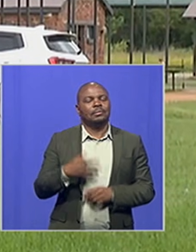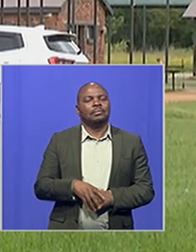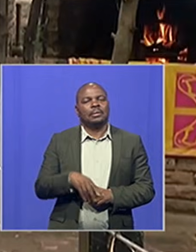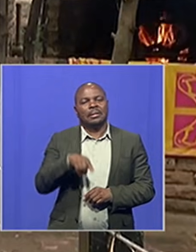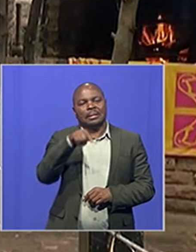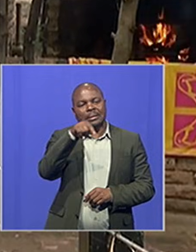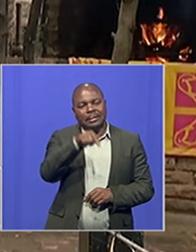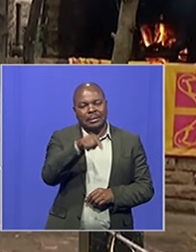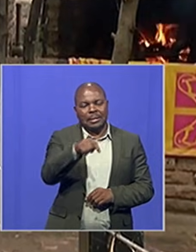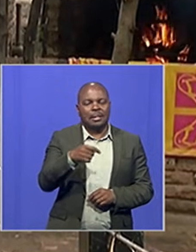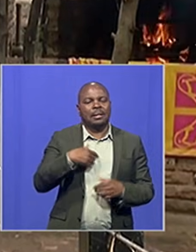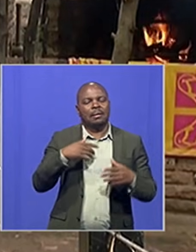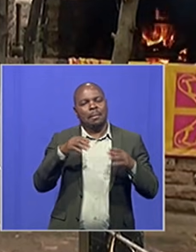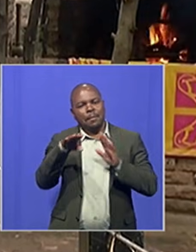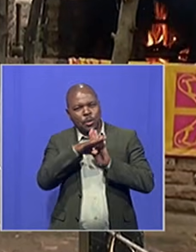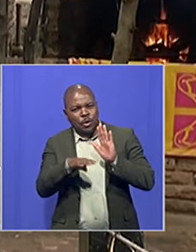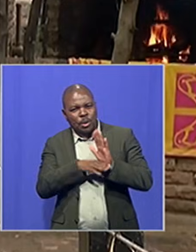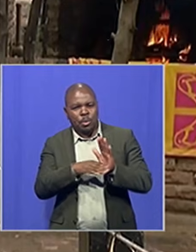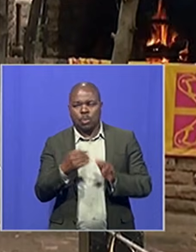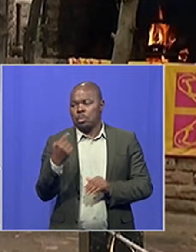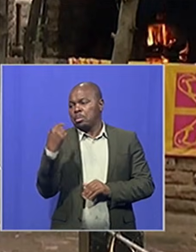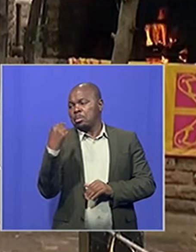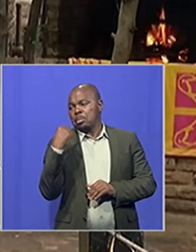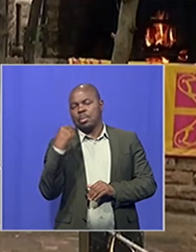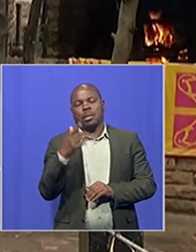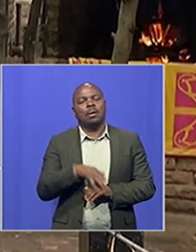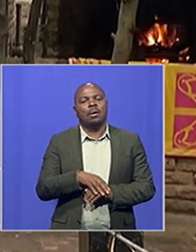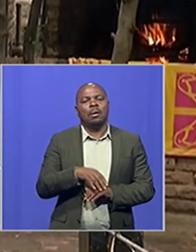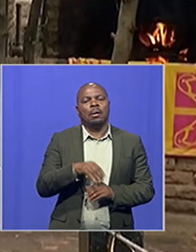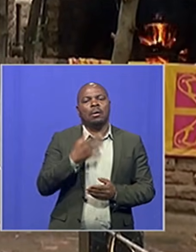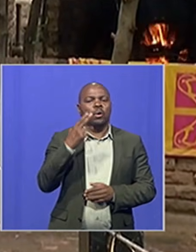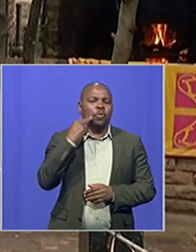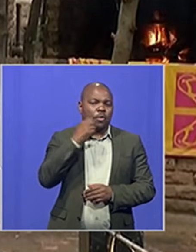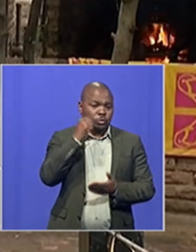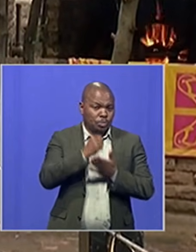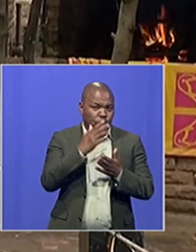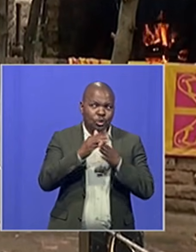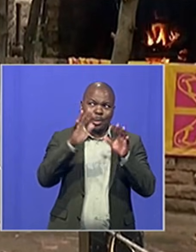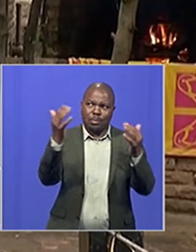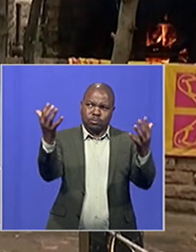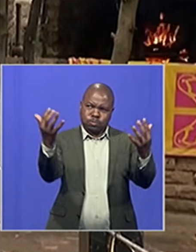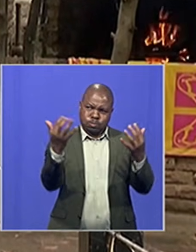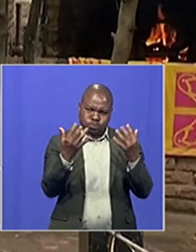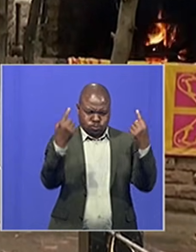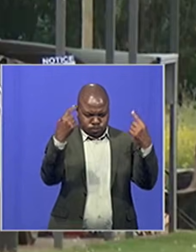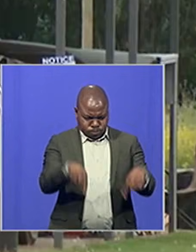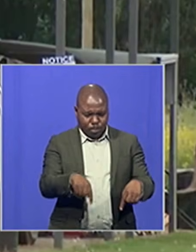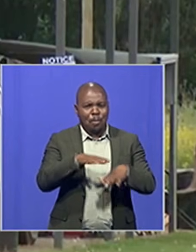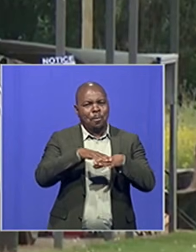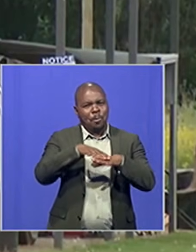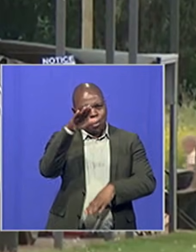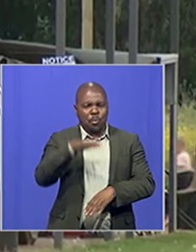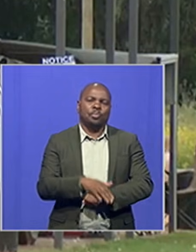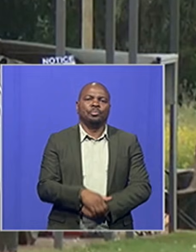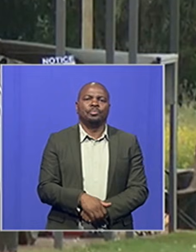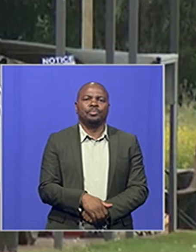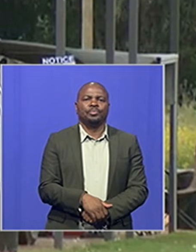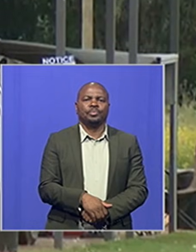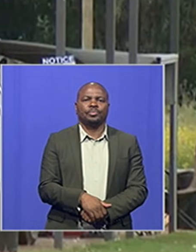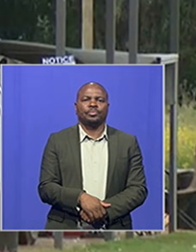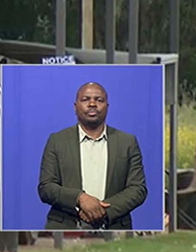ngwana a tsele mo maitekong a go oketsa palo ya batho ba batlang go ikhutsa mo provinseng eno. Kamogelo Siekwi, Dikgang